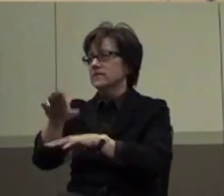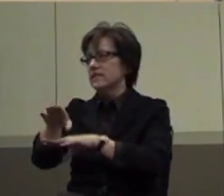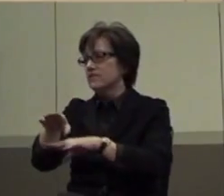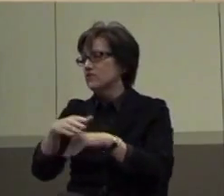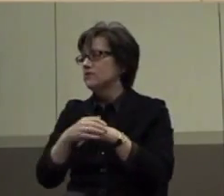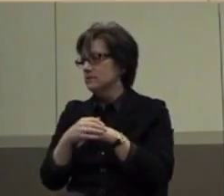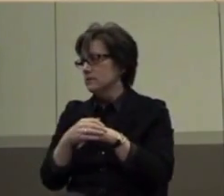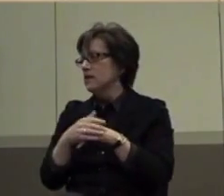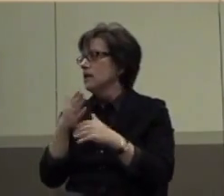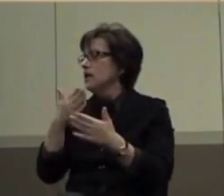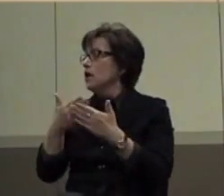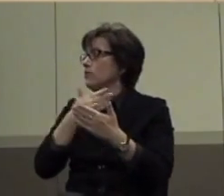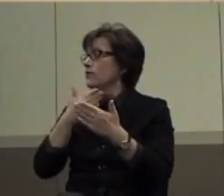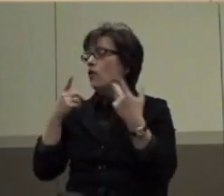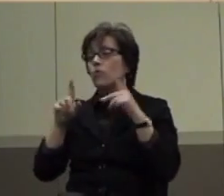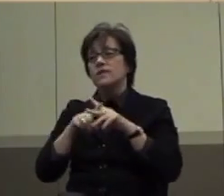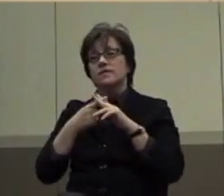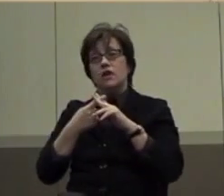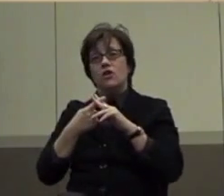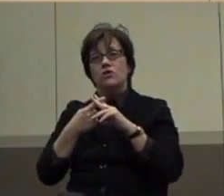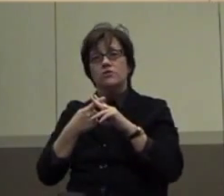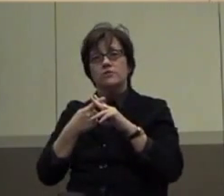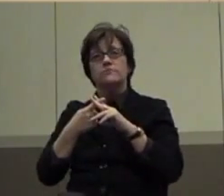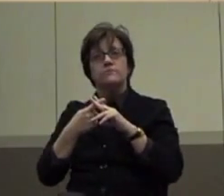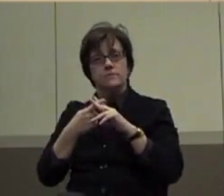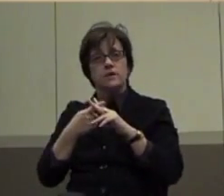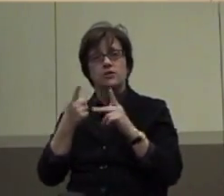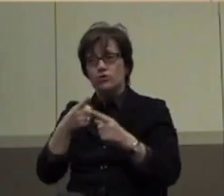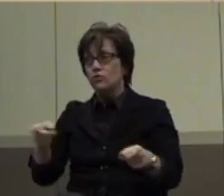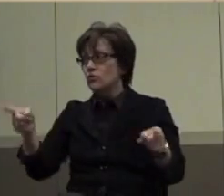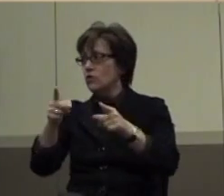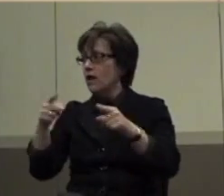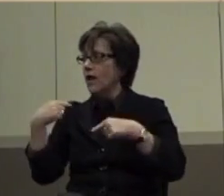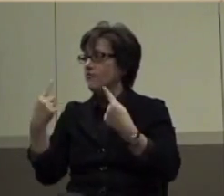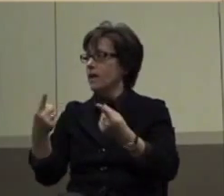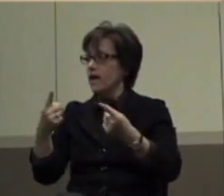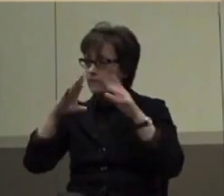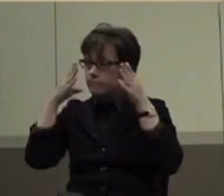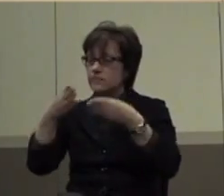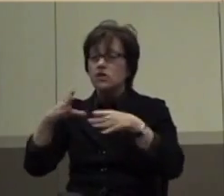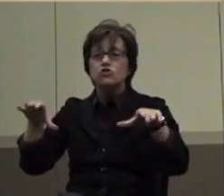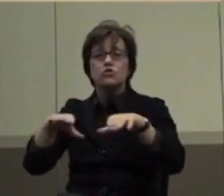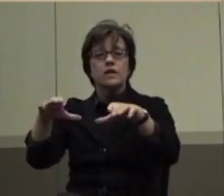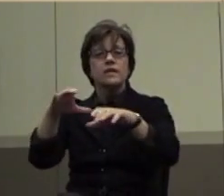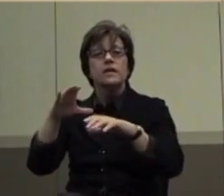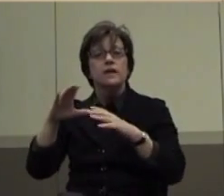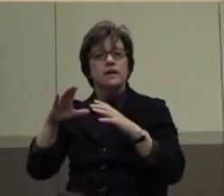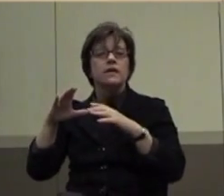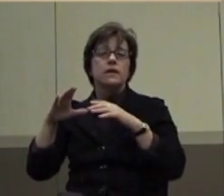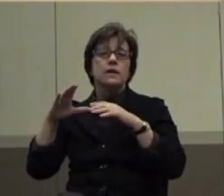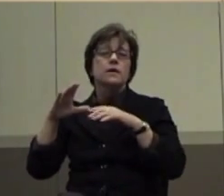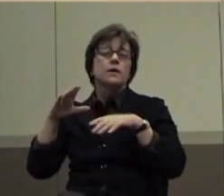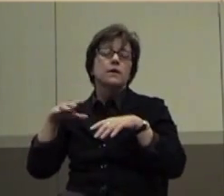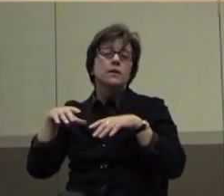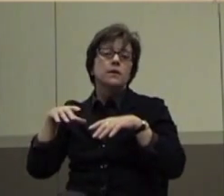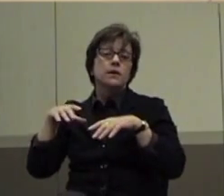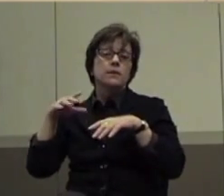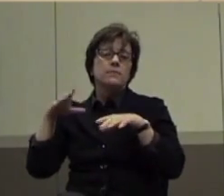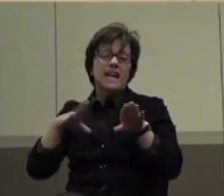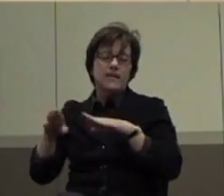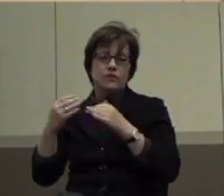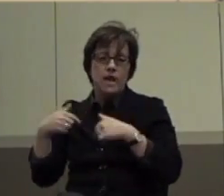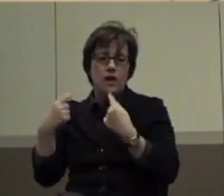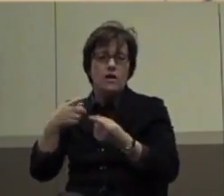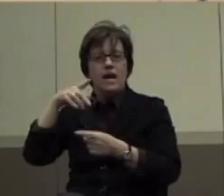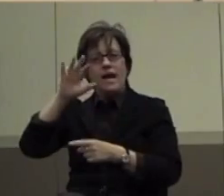this, you guys have been doing behavior now for quite some time. You've been doing FBAs, BIPs. I was actually in a school not too